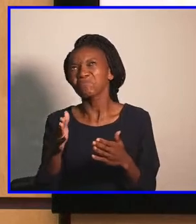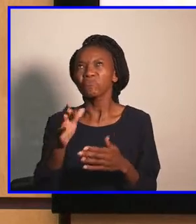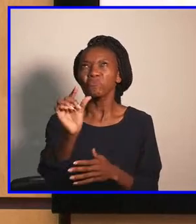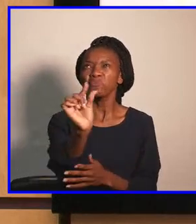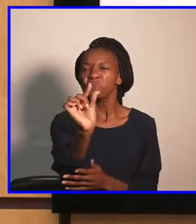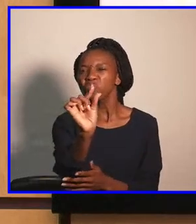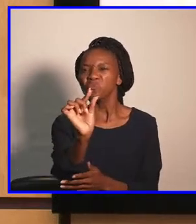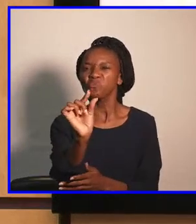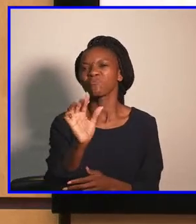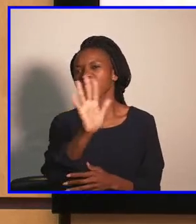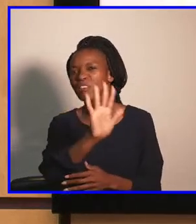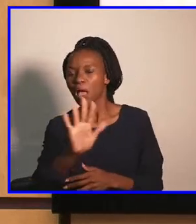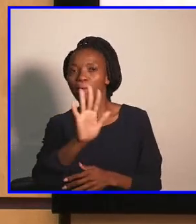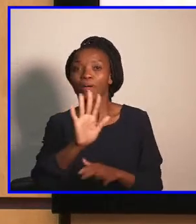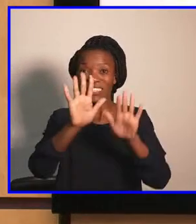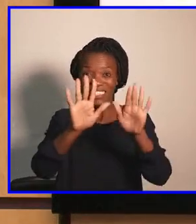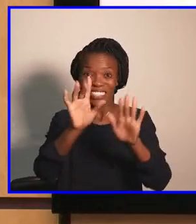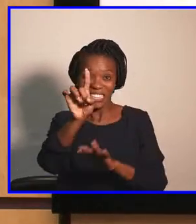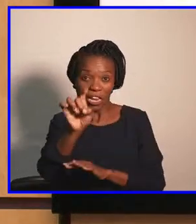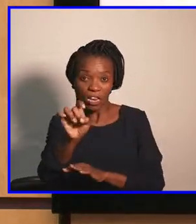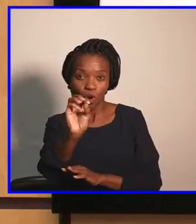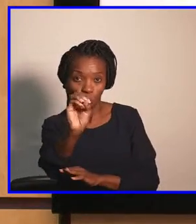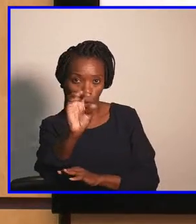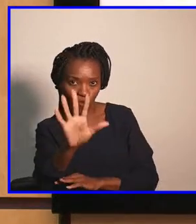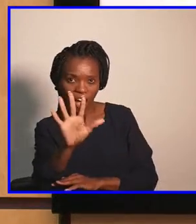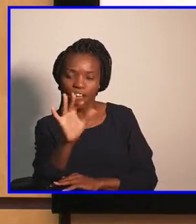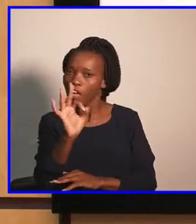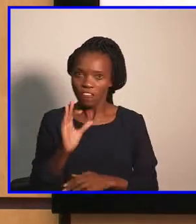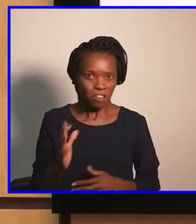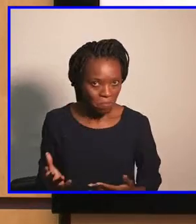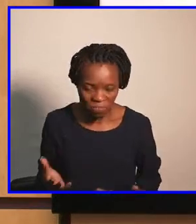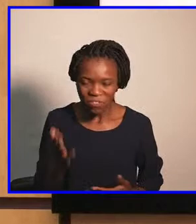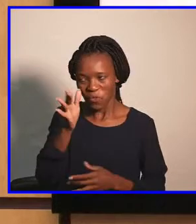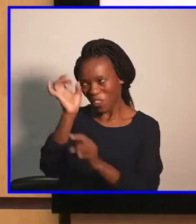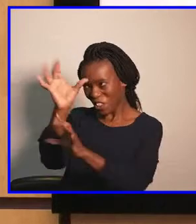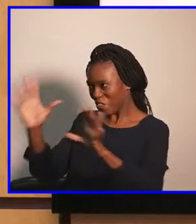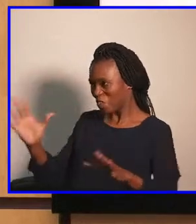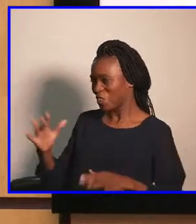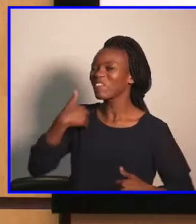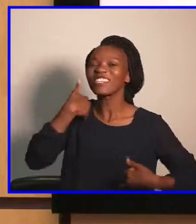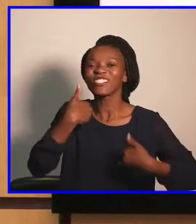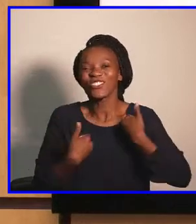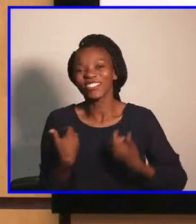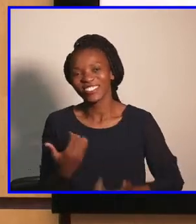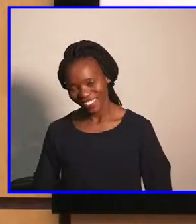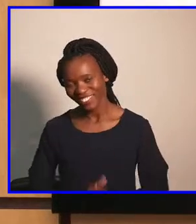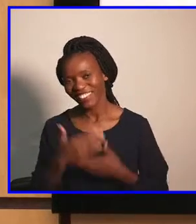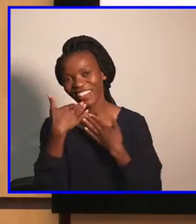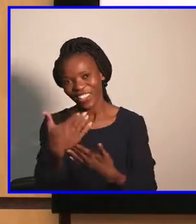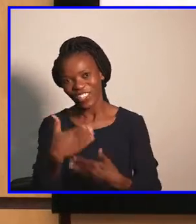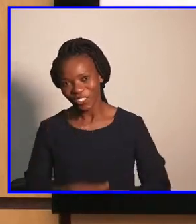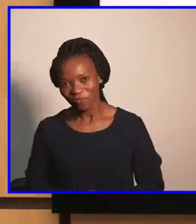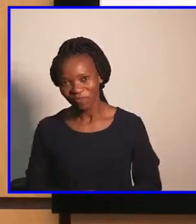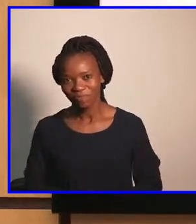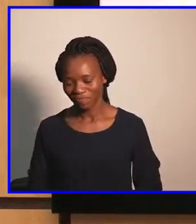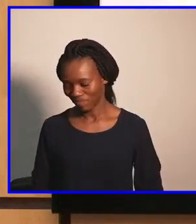about 10:05. If not, I will let you know. Enjoy. Thank you.